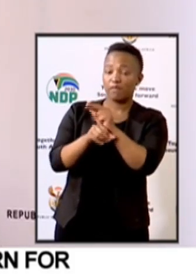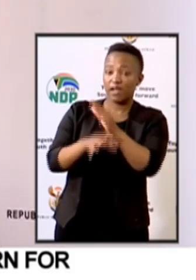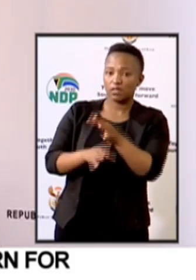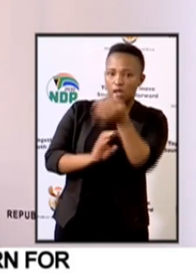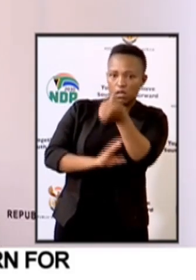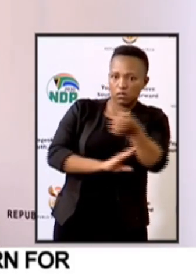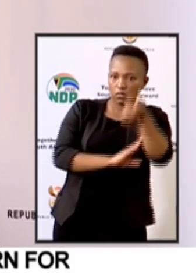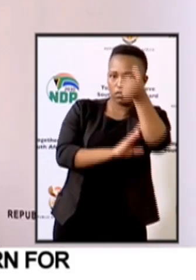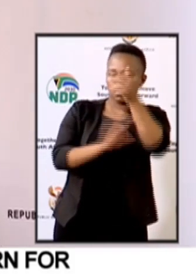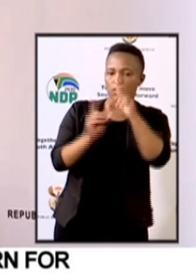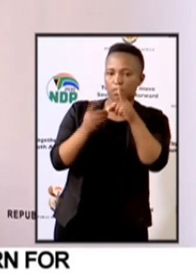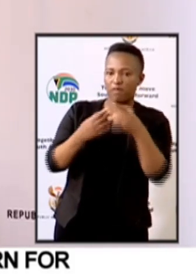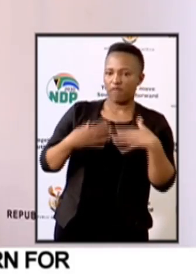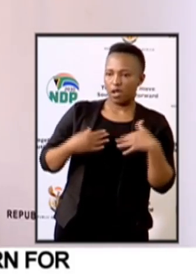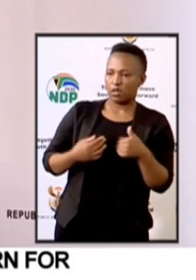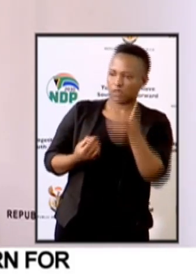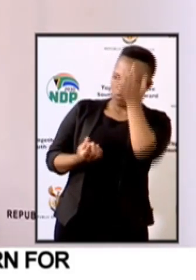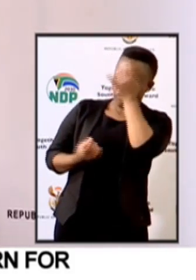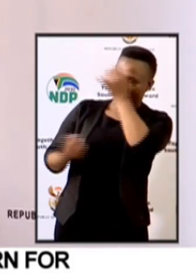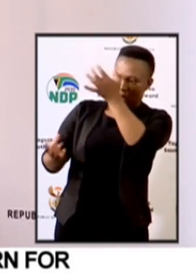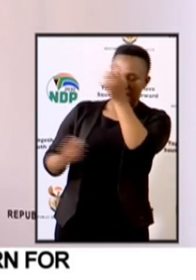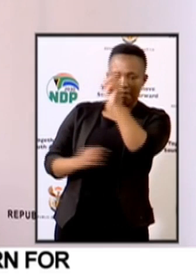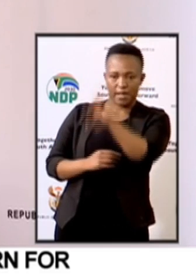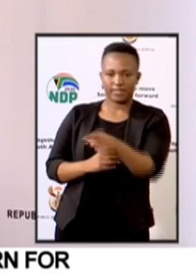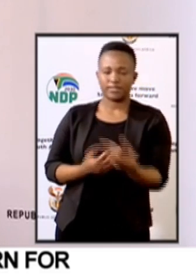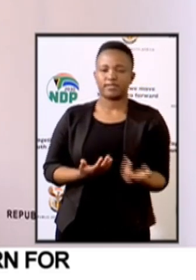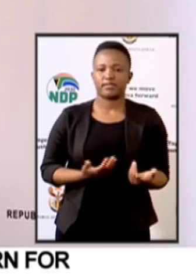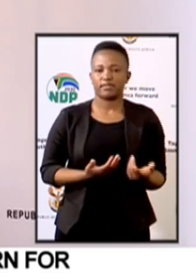authorities of the department